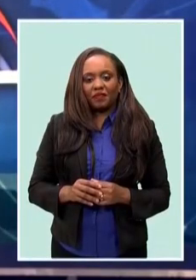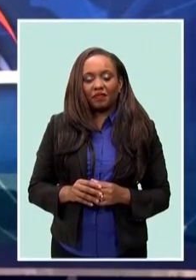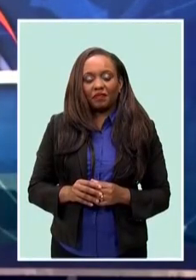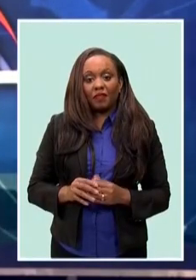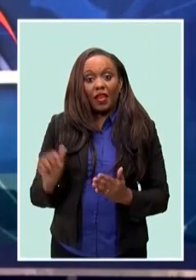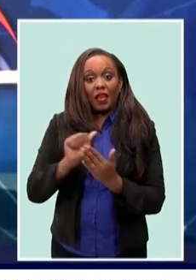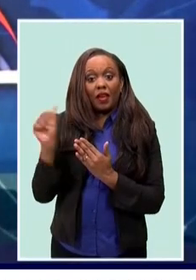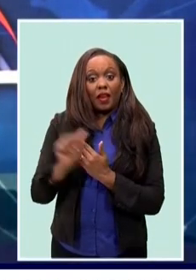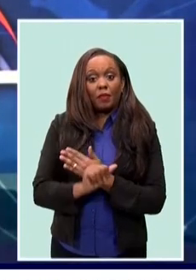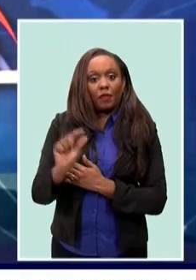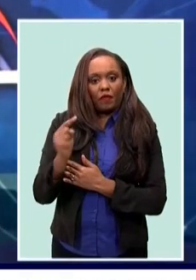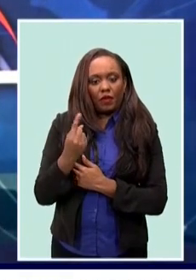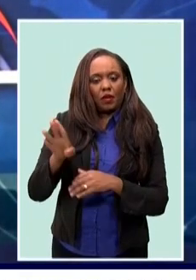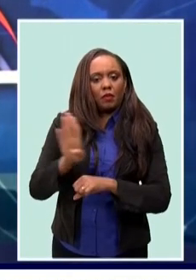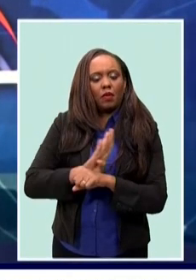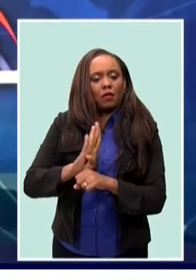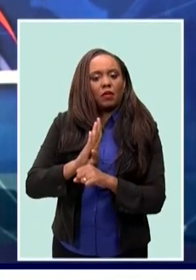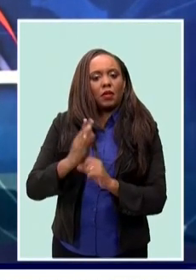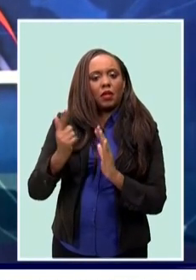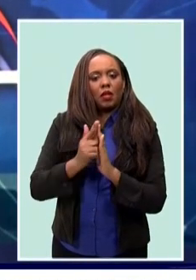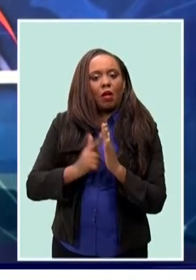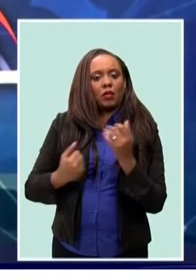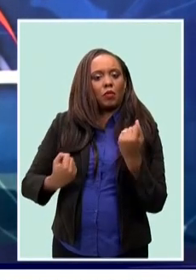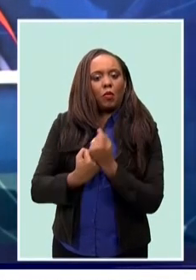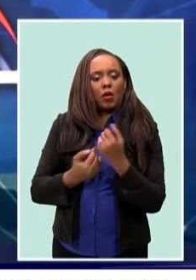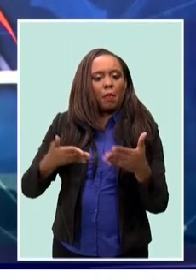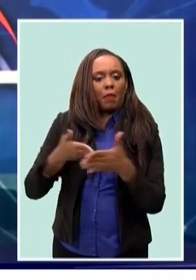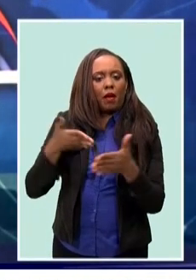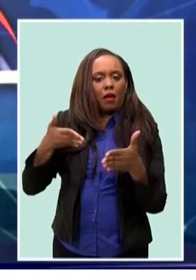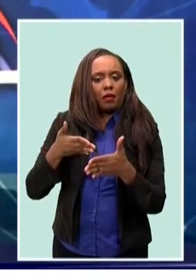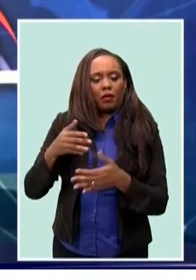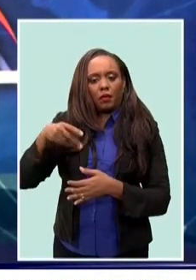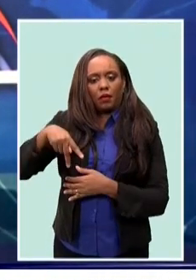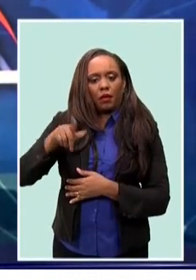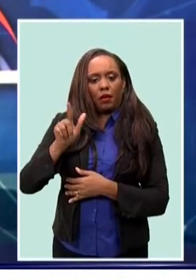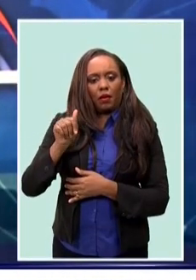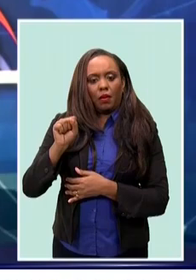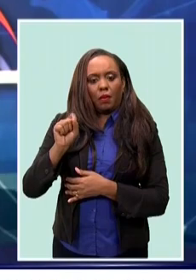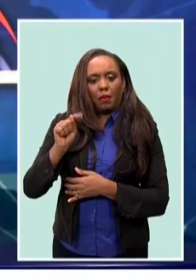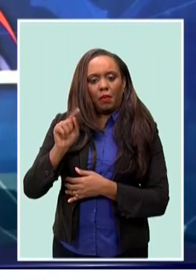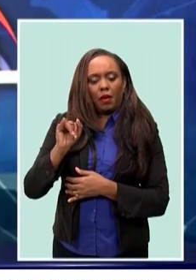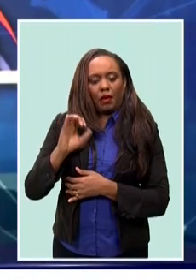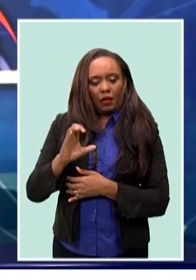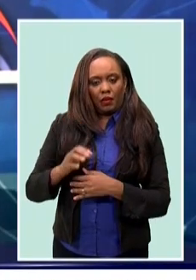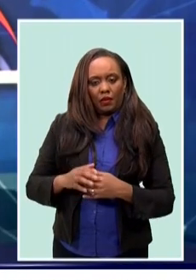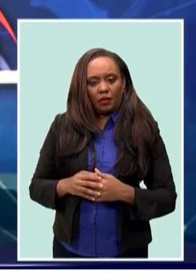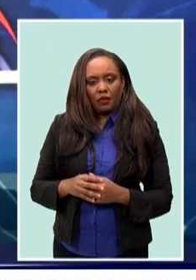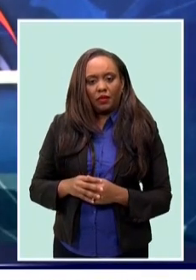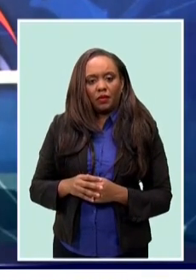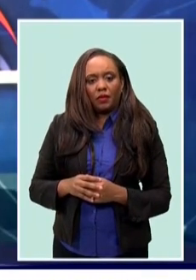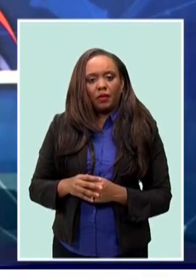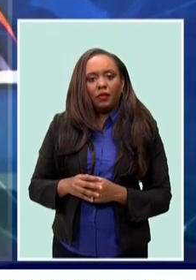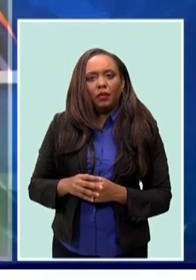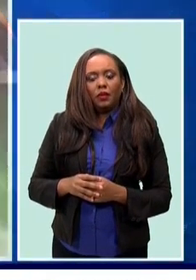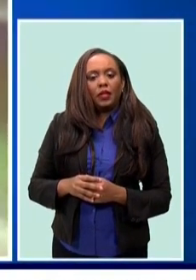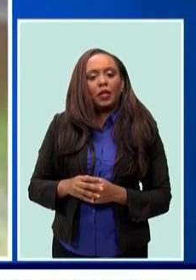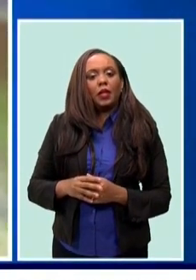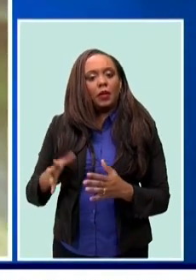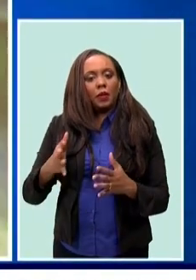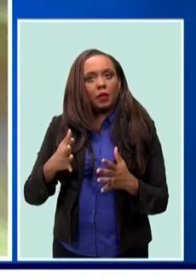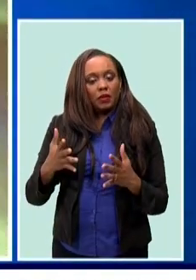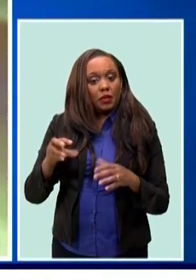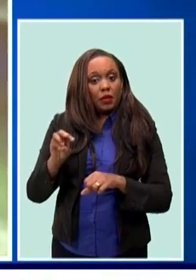Come April 1st, Barbados will have the laws supporting a ban on single-use plastics. And this was revealed during a media sensitization by